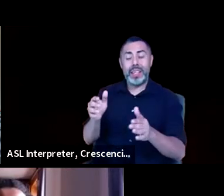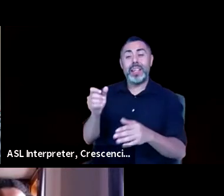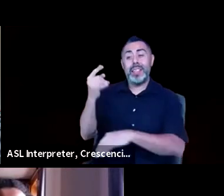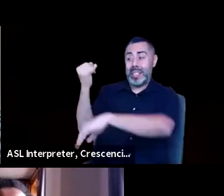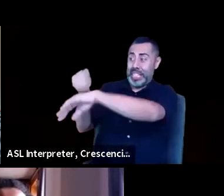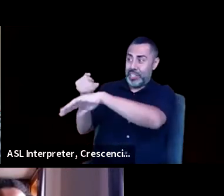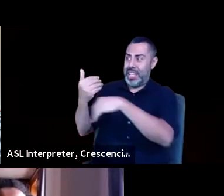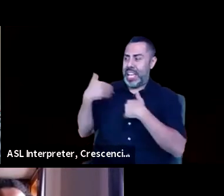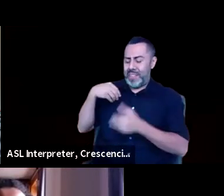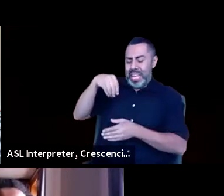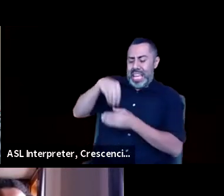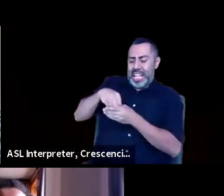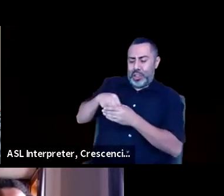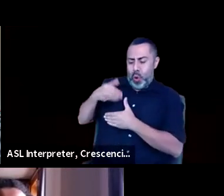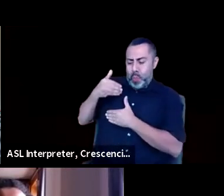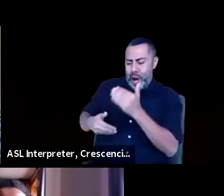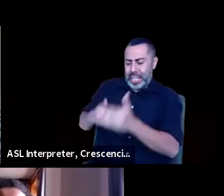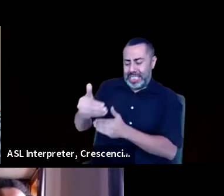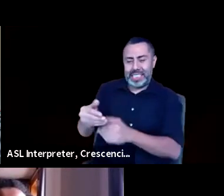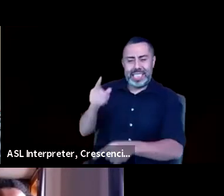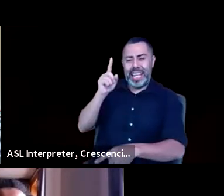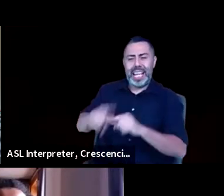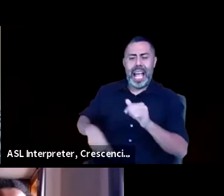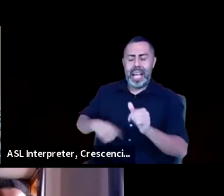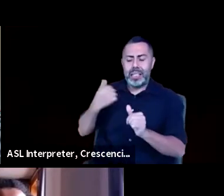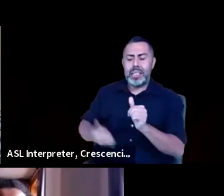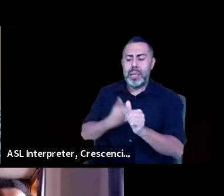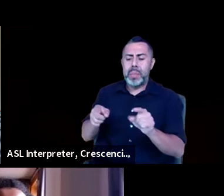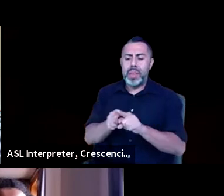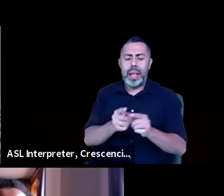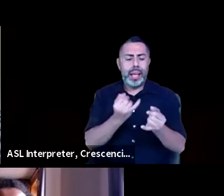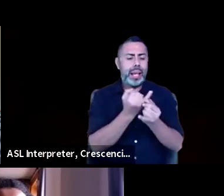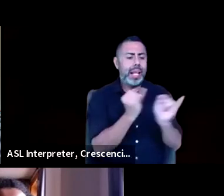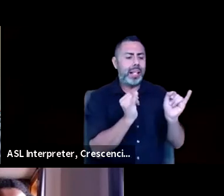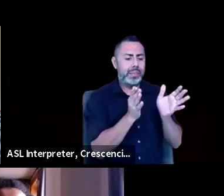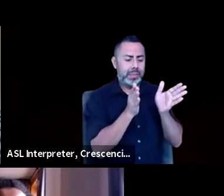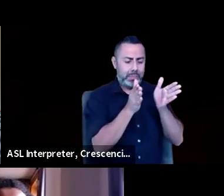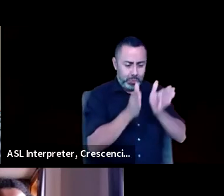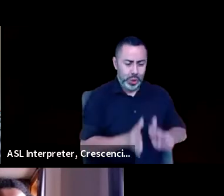do what the individual artists are doing, if only because